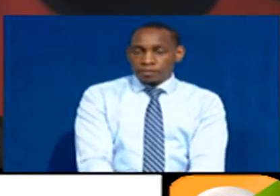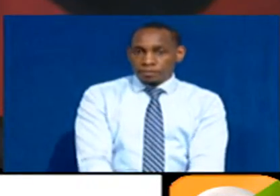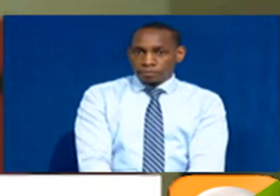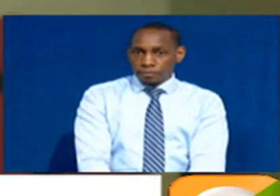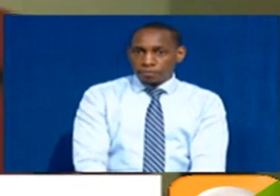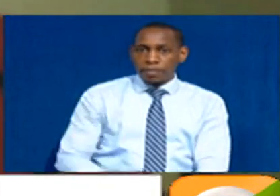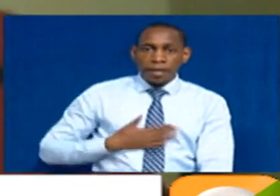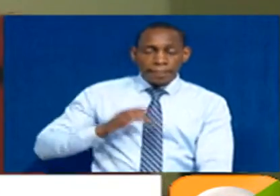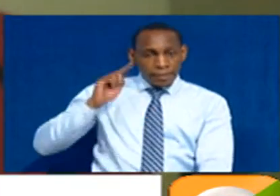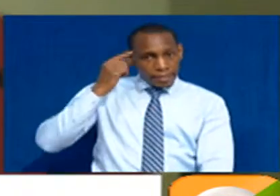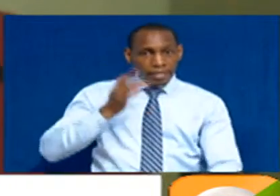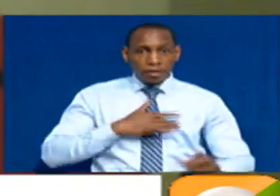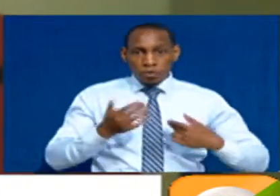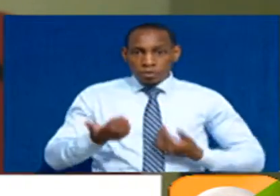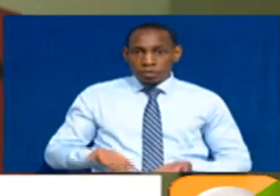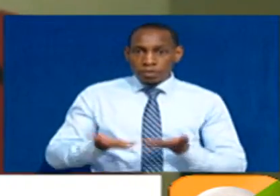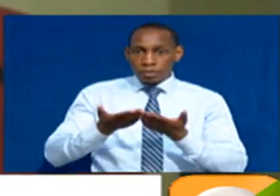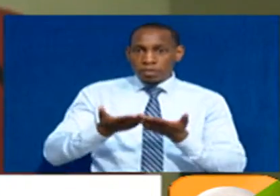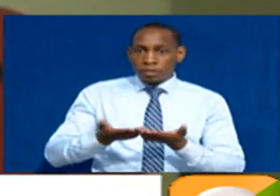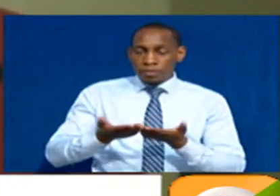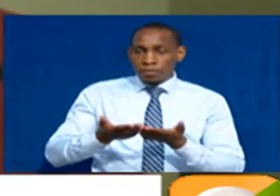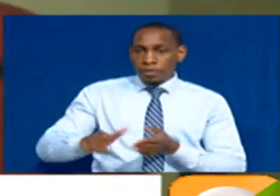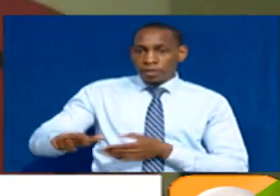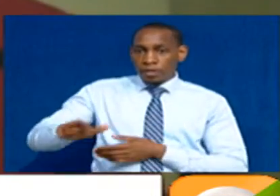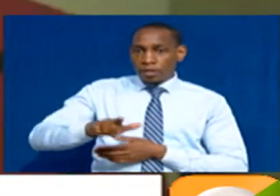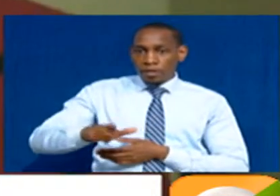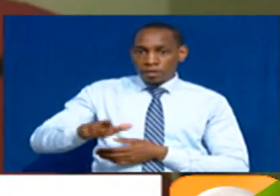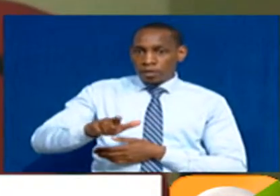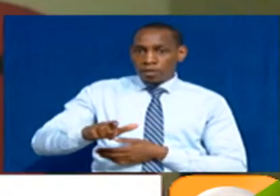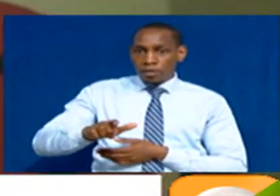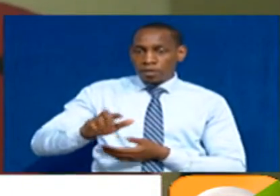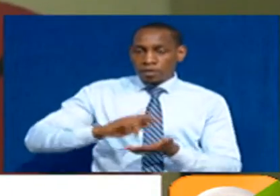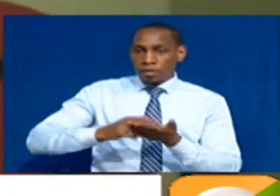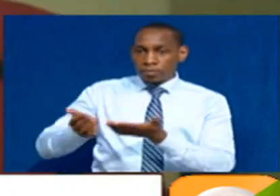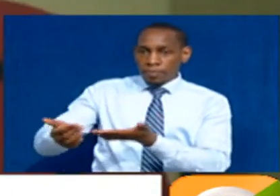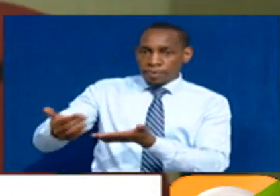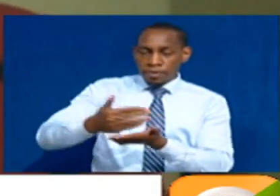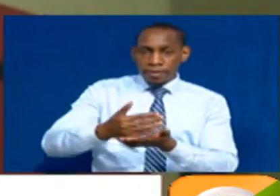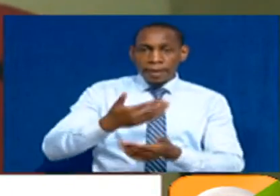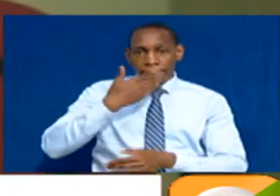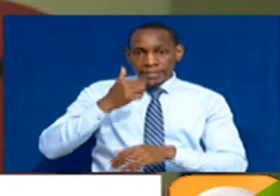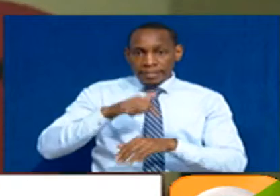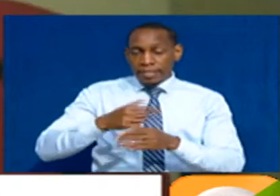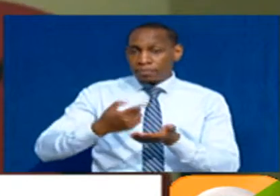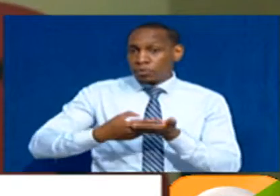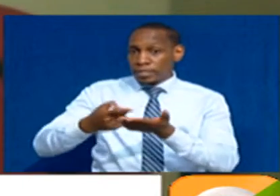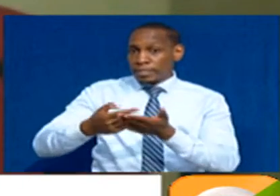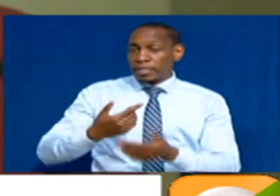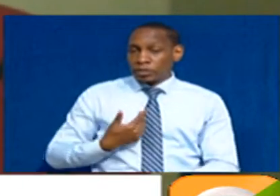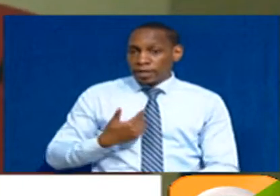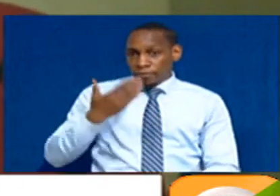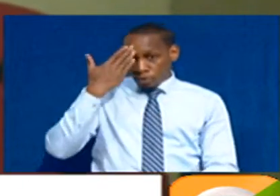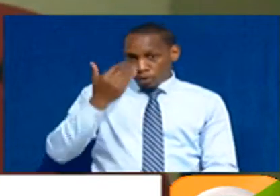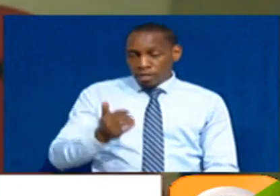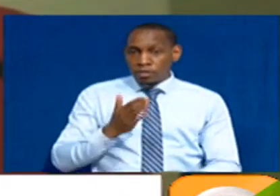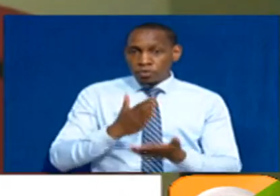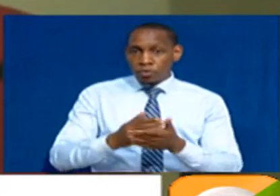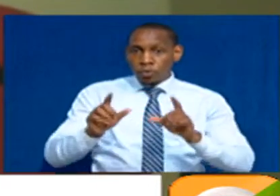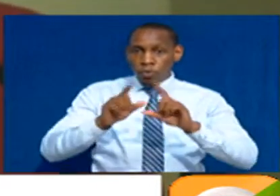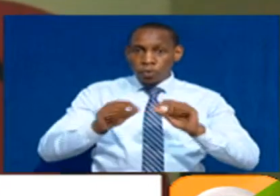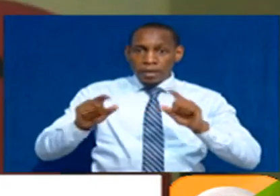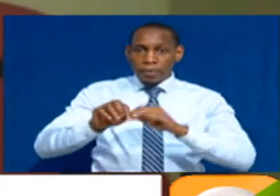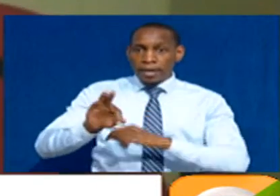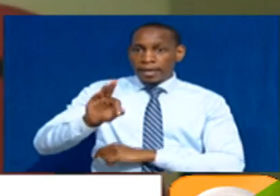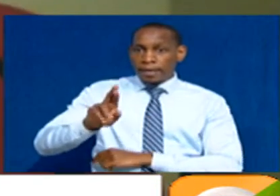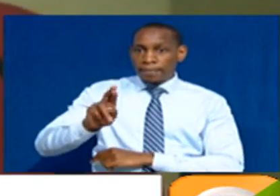think in terms of enhancing domestic resource mobilization, maybe it is time to have that conversation, because I totally, as Francis